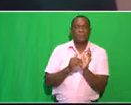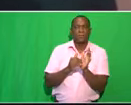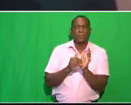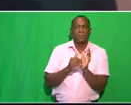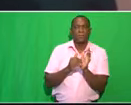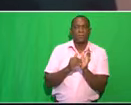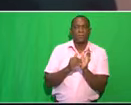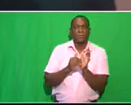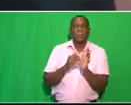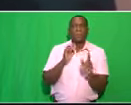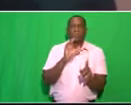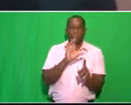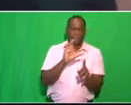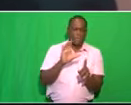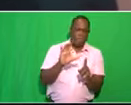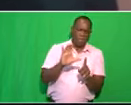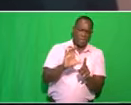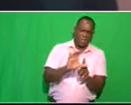context